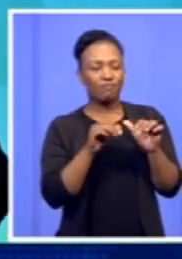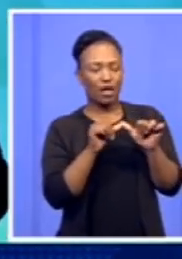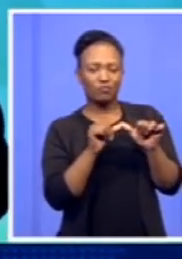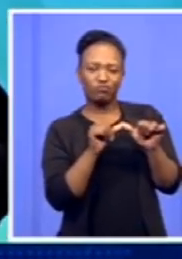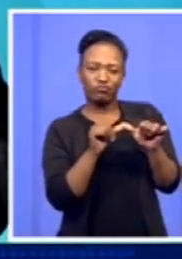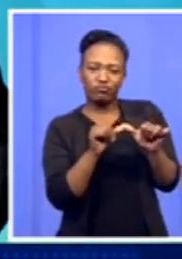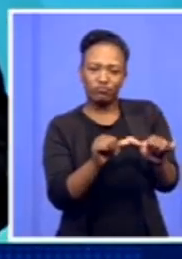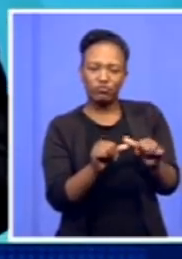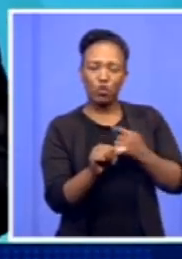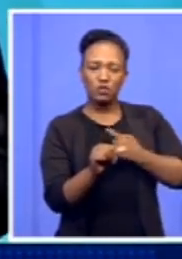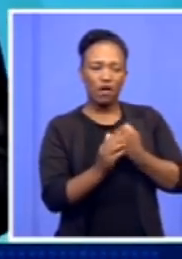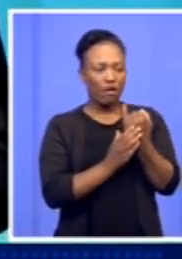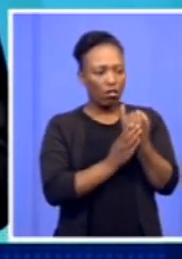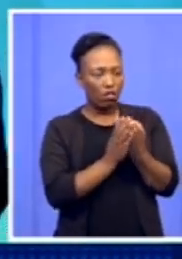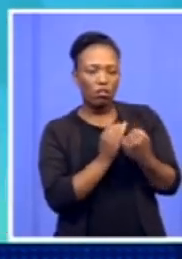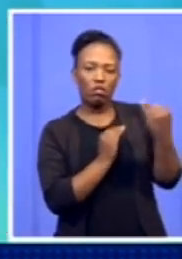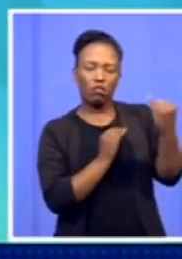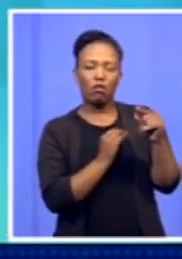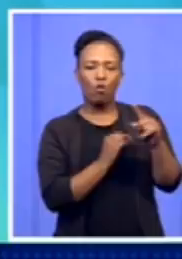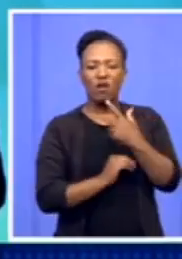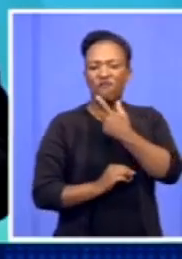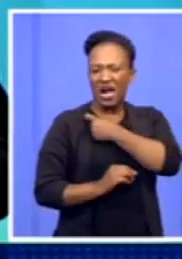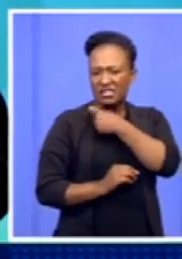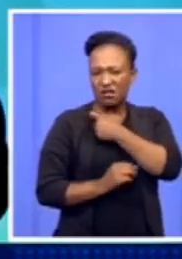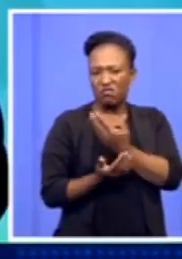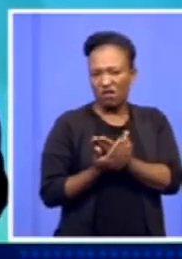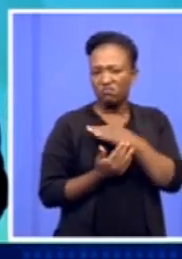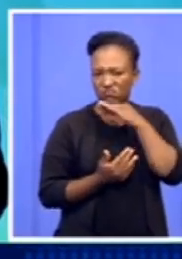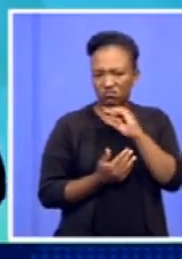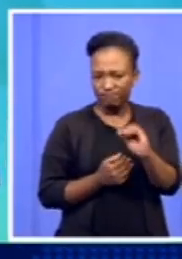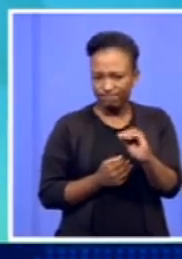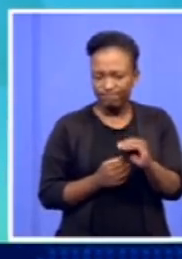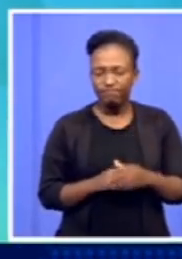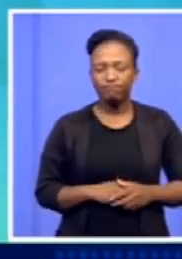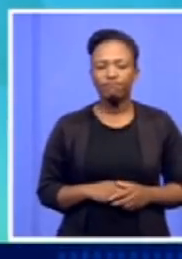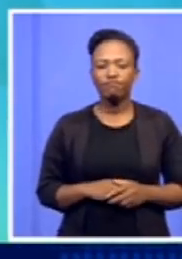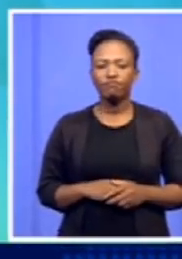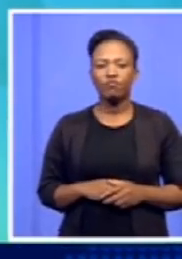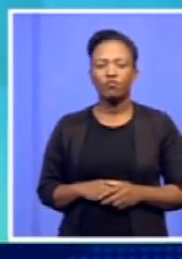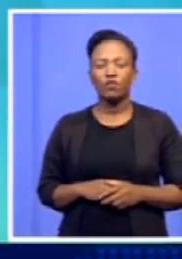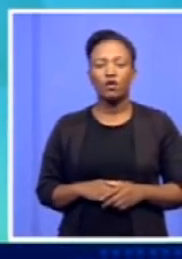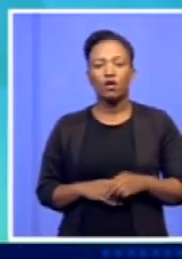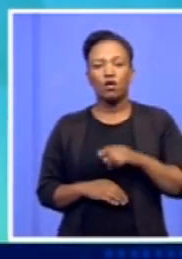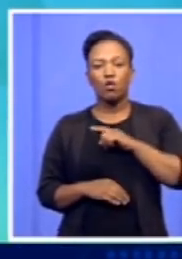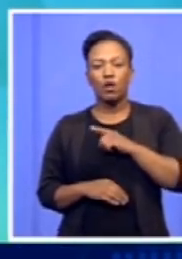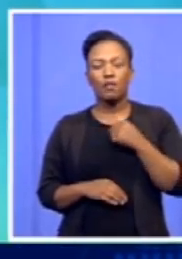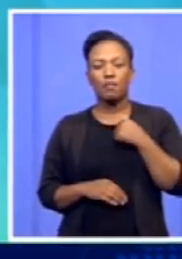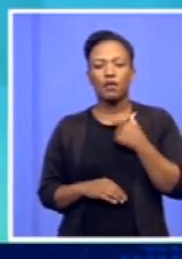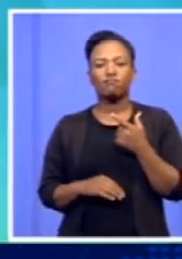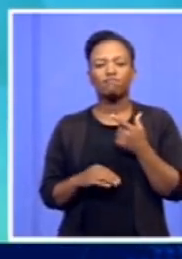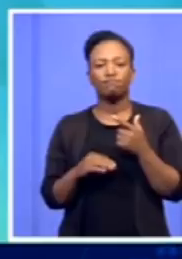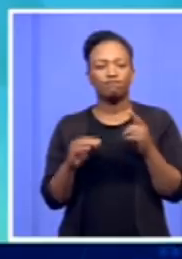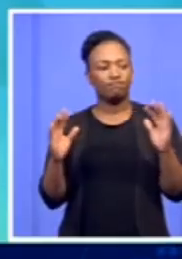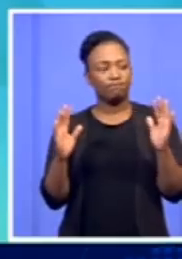of vaccine supply. Let me also say that it is my fervent desire that this collaboration will be explored also in